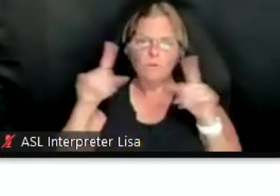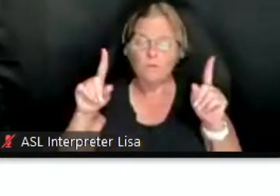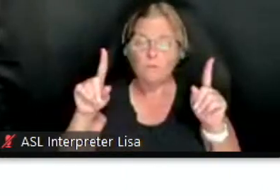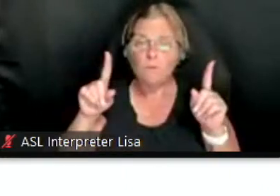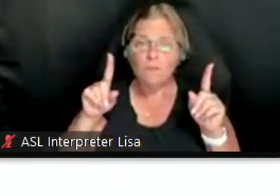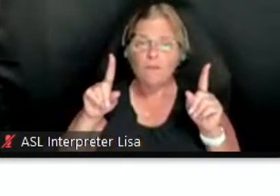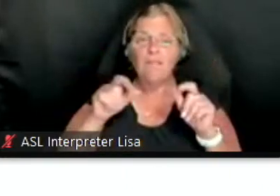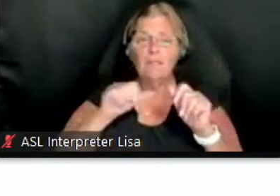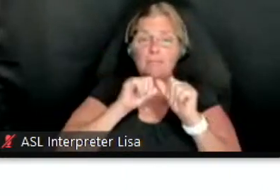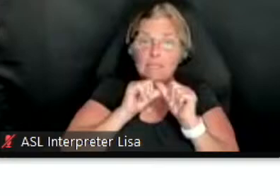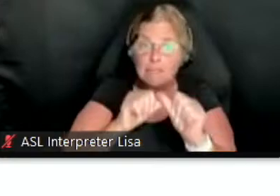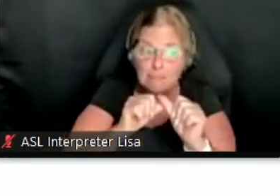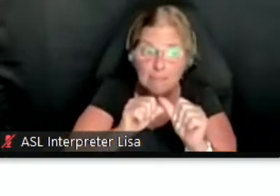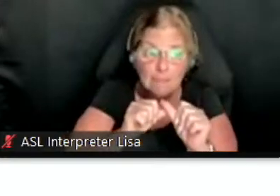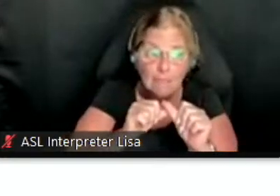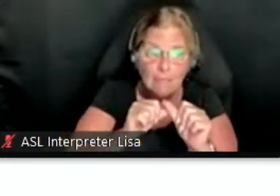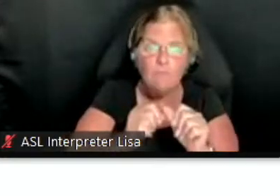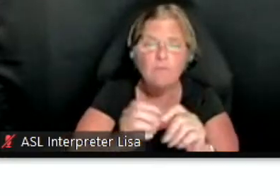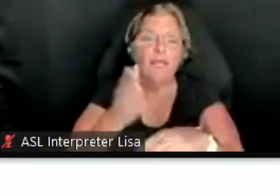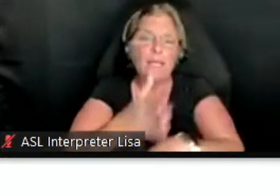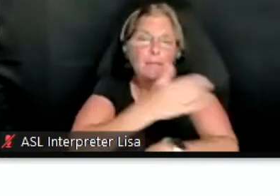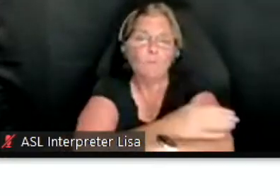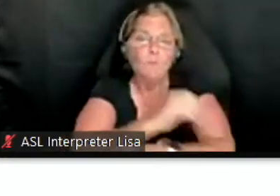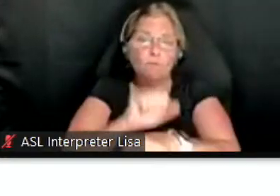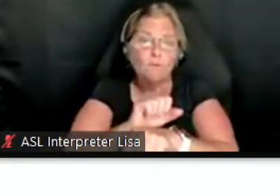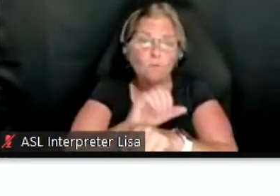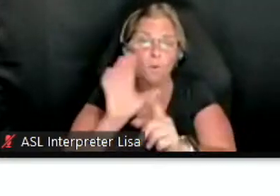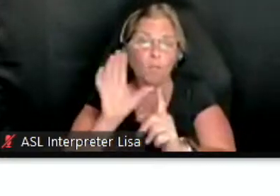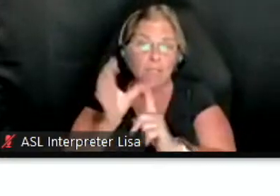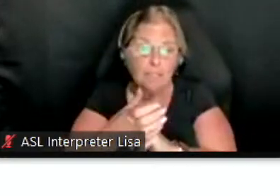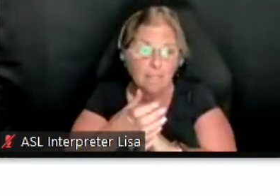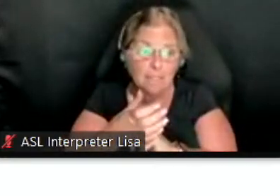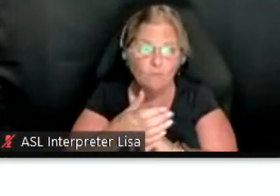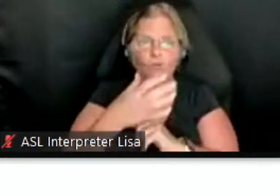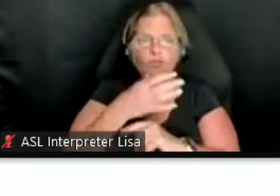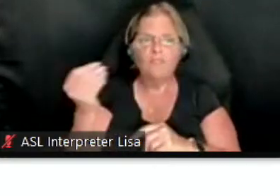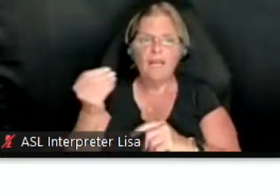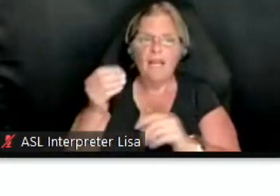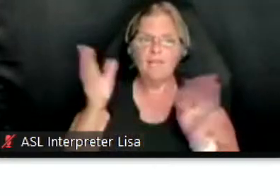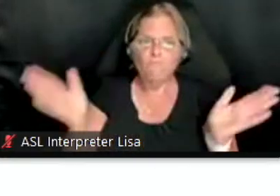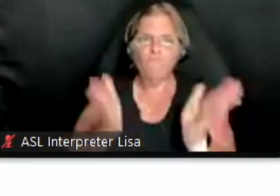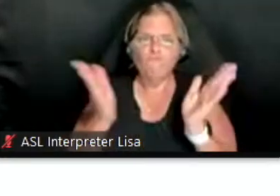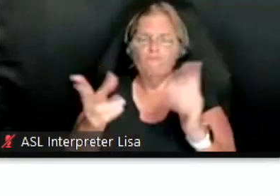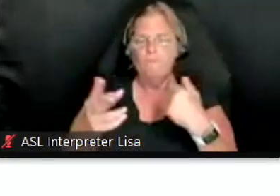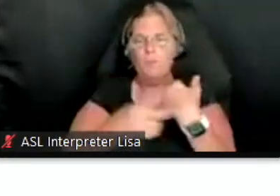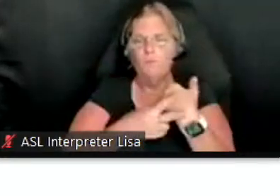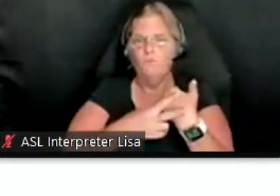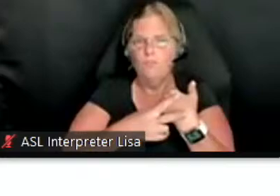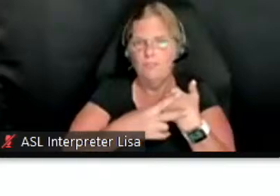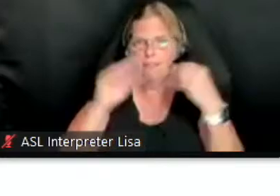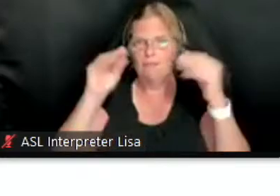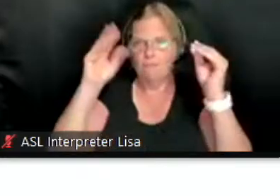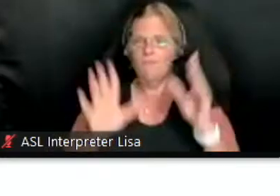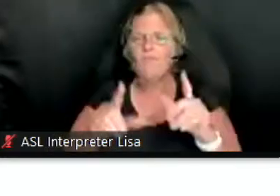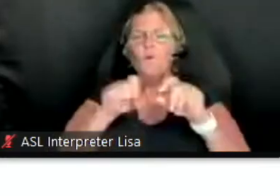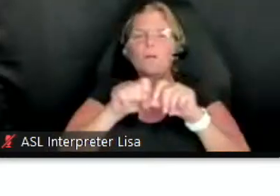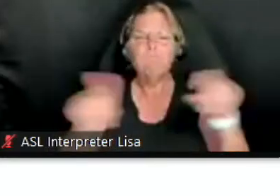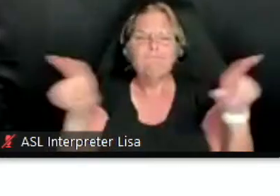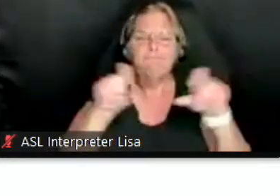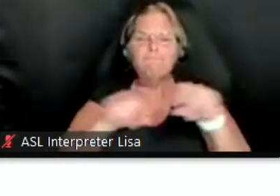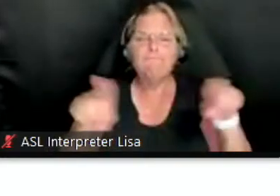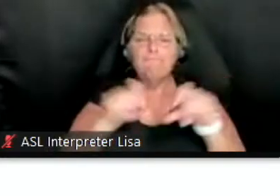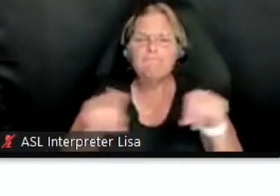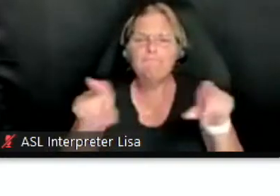sustainable, improve working conditions, and encourage retention of educators? Of course, you'll get the pre-reading and documents in time so that you can